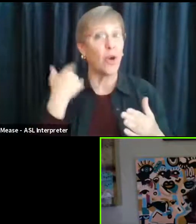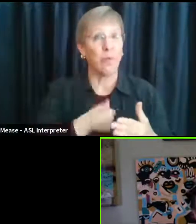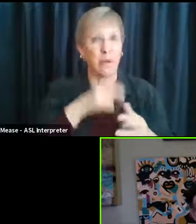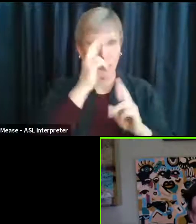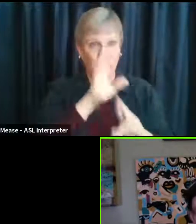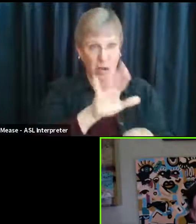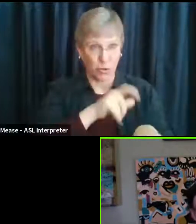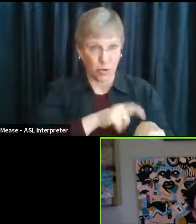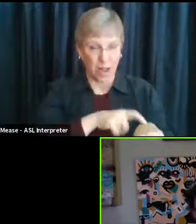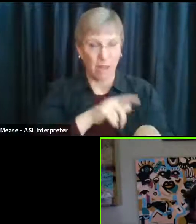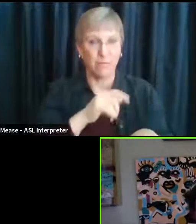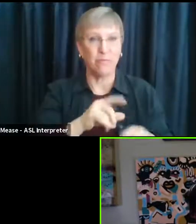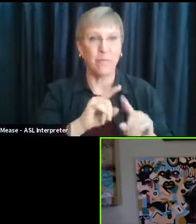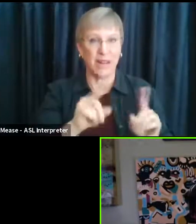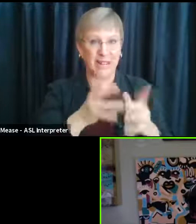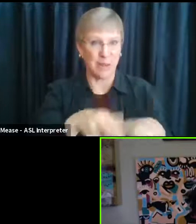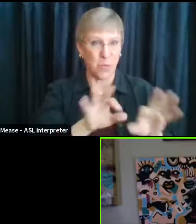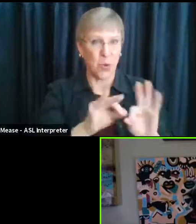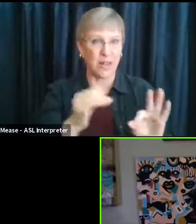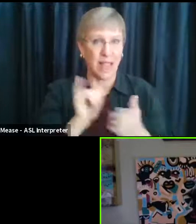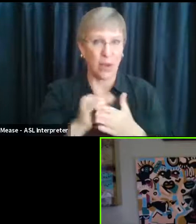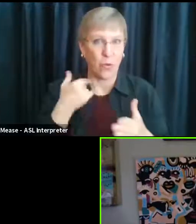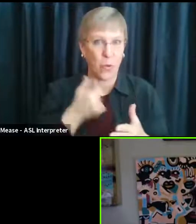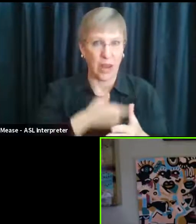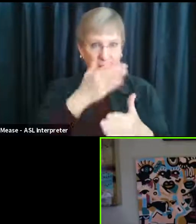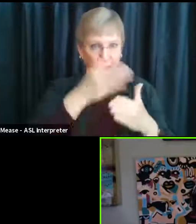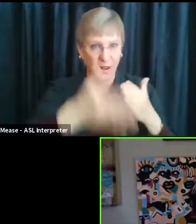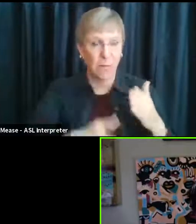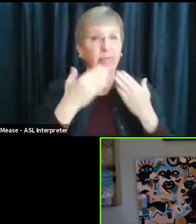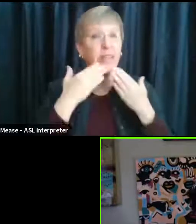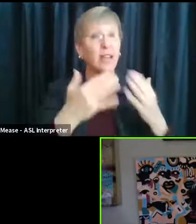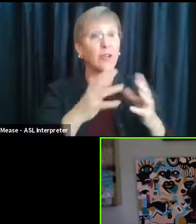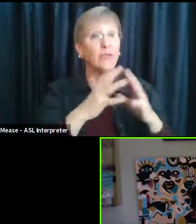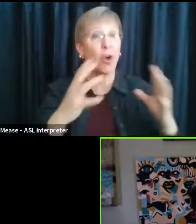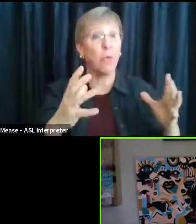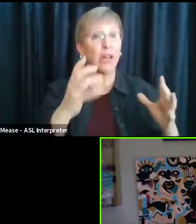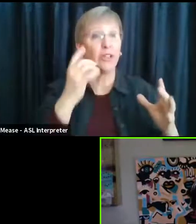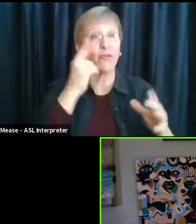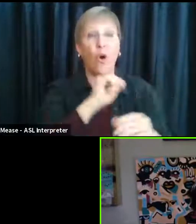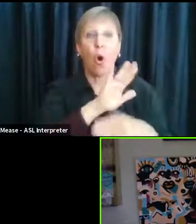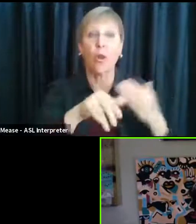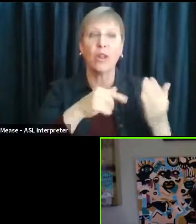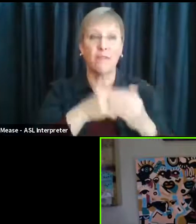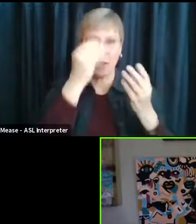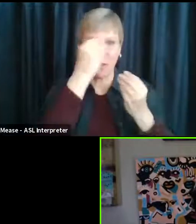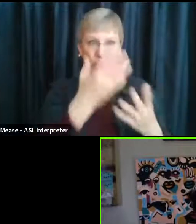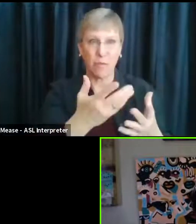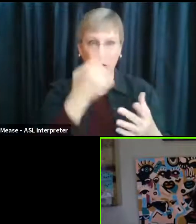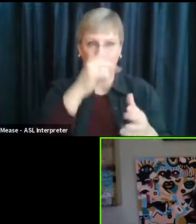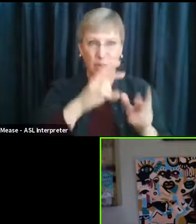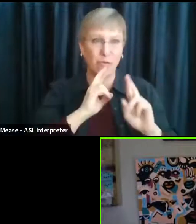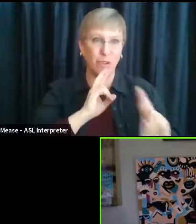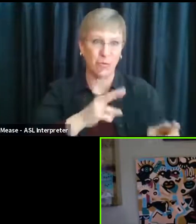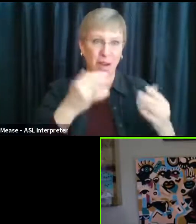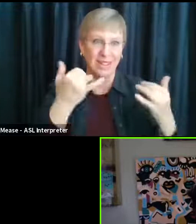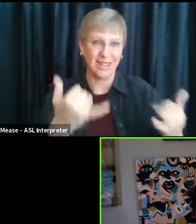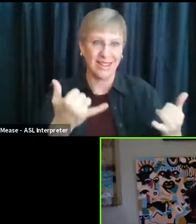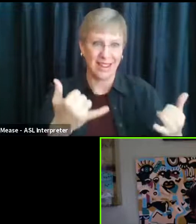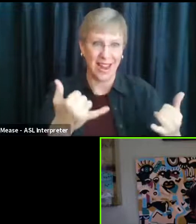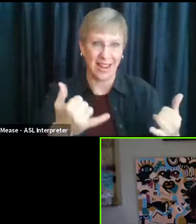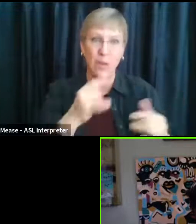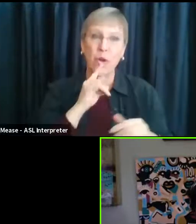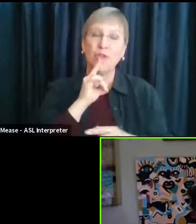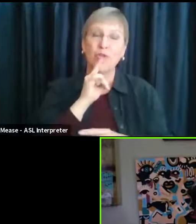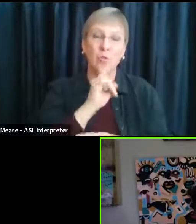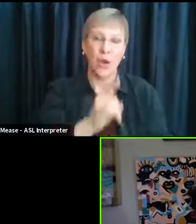your time, and so it's important that we conclude. Thank you so much for all of this information and for these responses today. It was